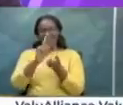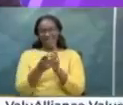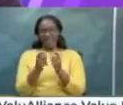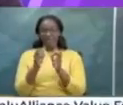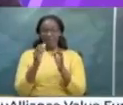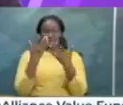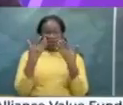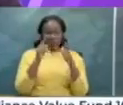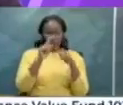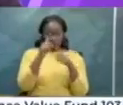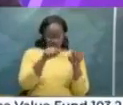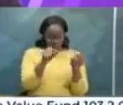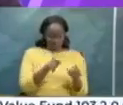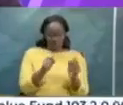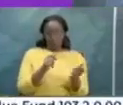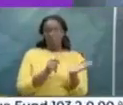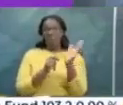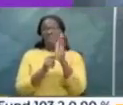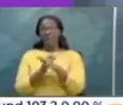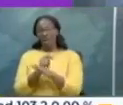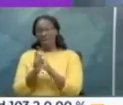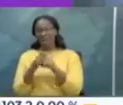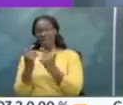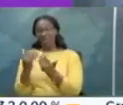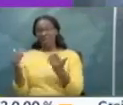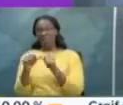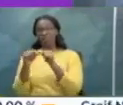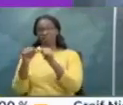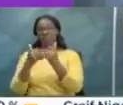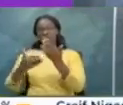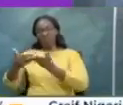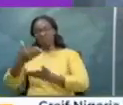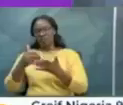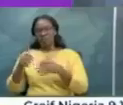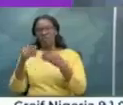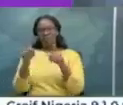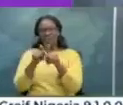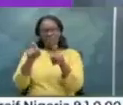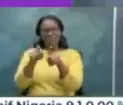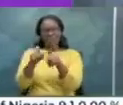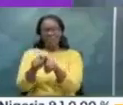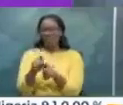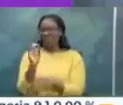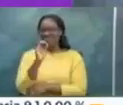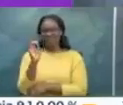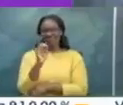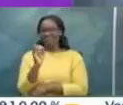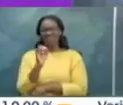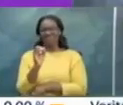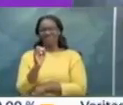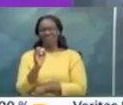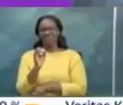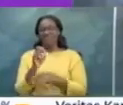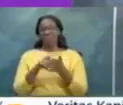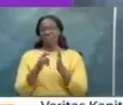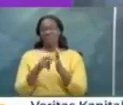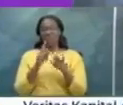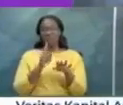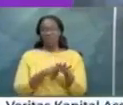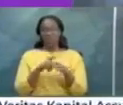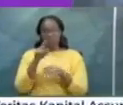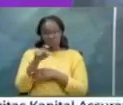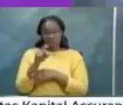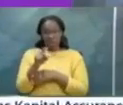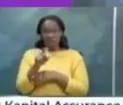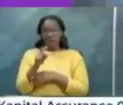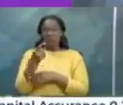their first pack can actually come back and the child will still be engaged. We're not giving you the same thing every 2 weeks. Okay. So for as long as it's needed,